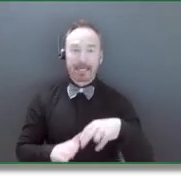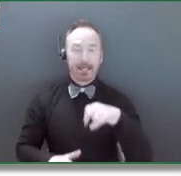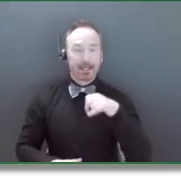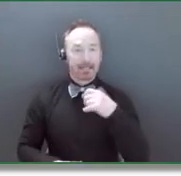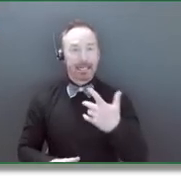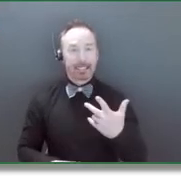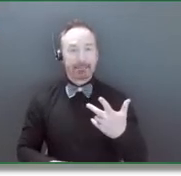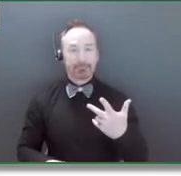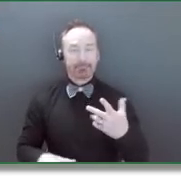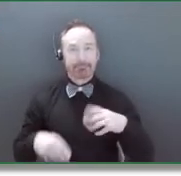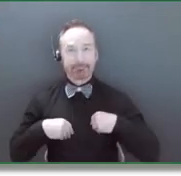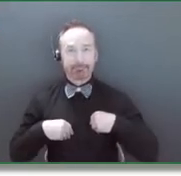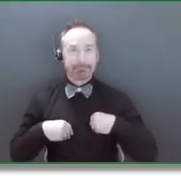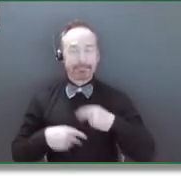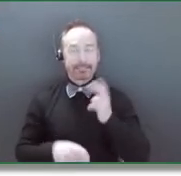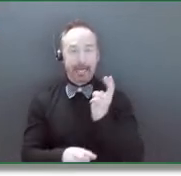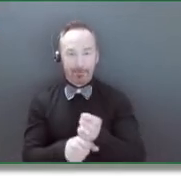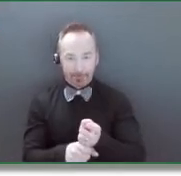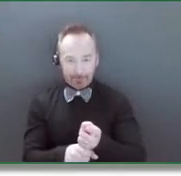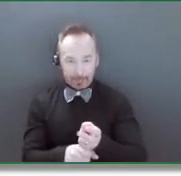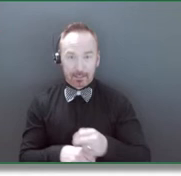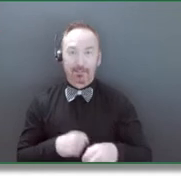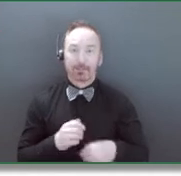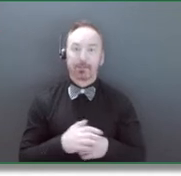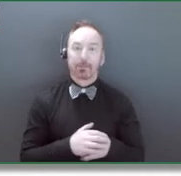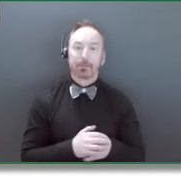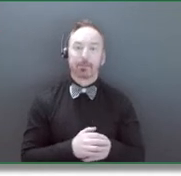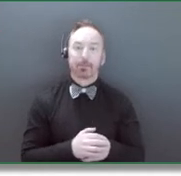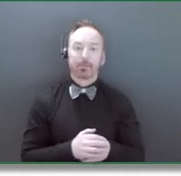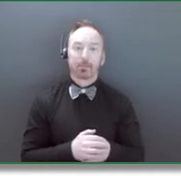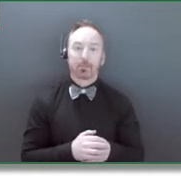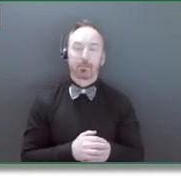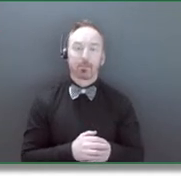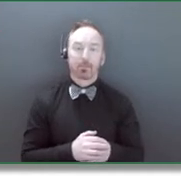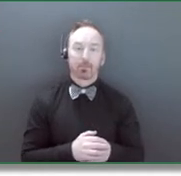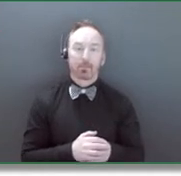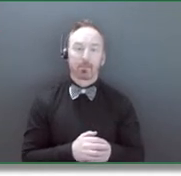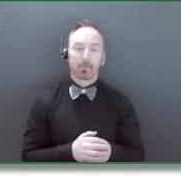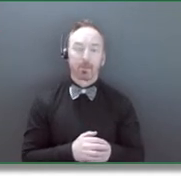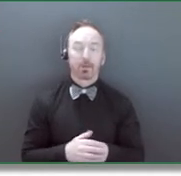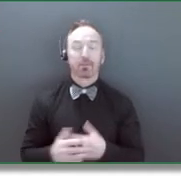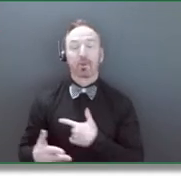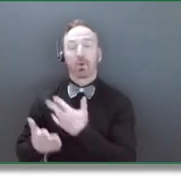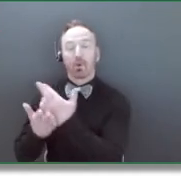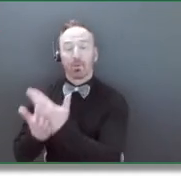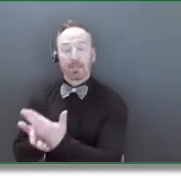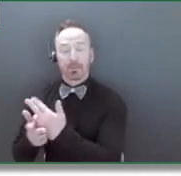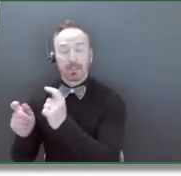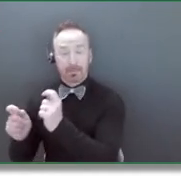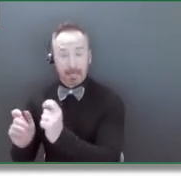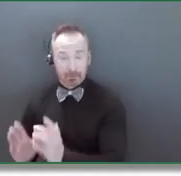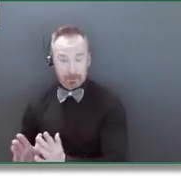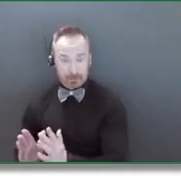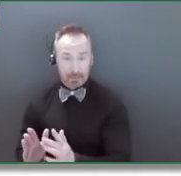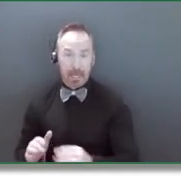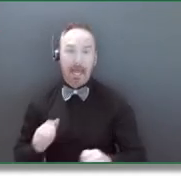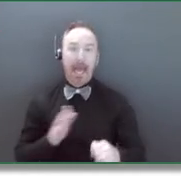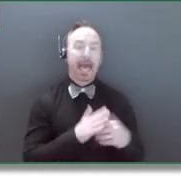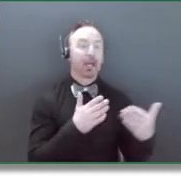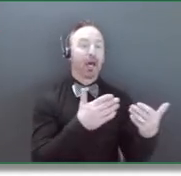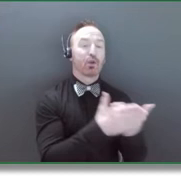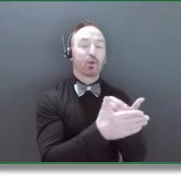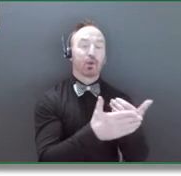organisations have a clash of cultures between resource management and a new developing culture